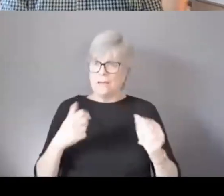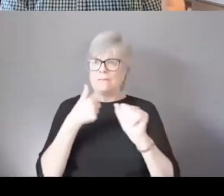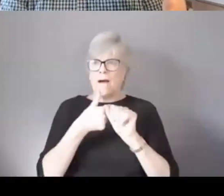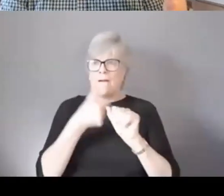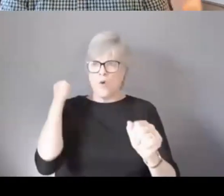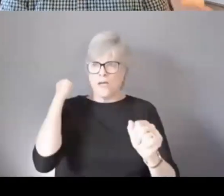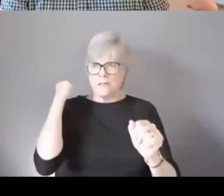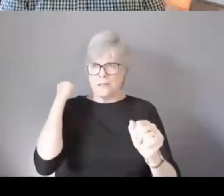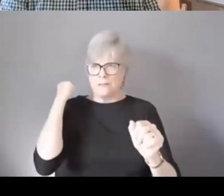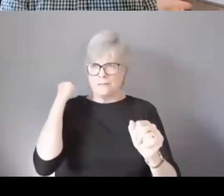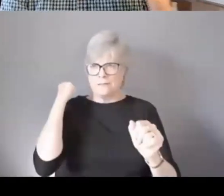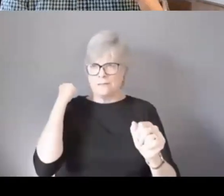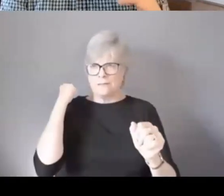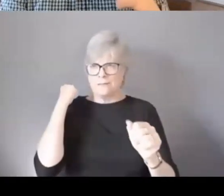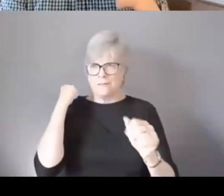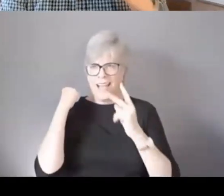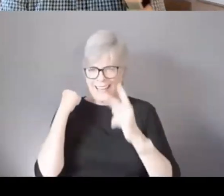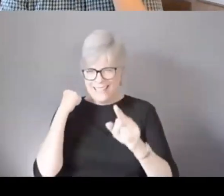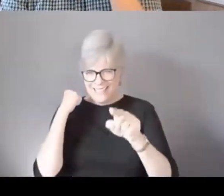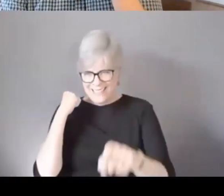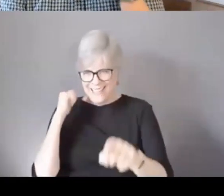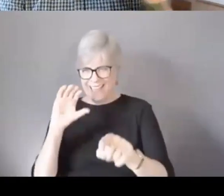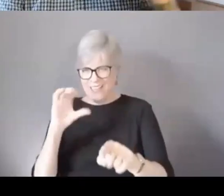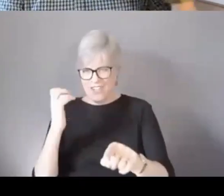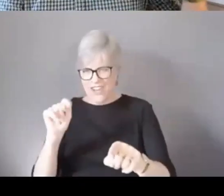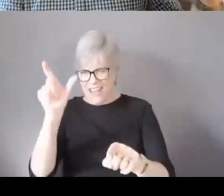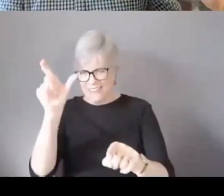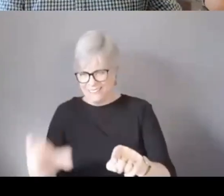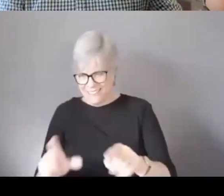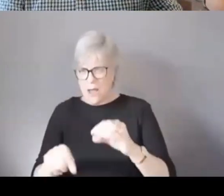I see some chatter in the chat over here about